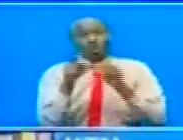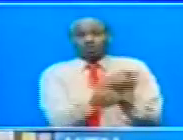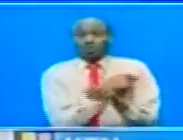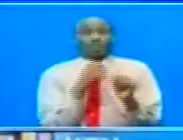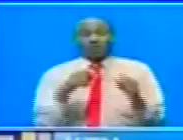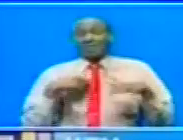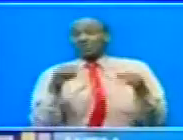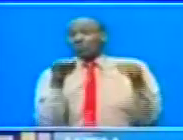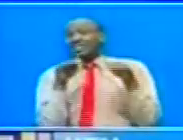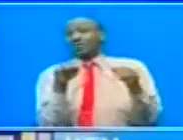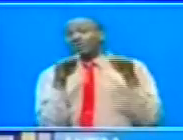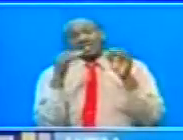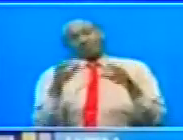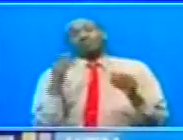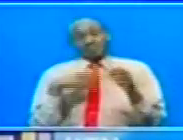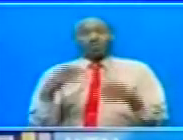waiting for any.